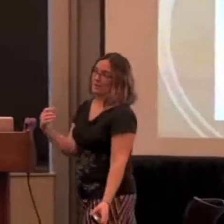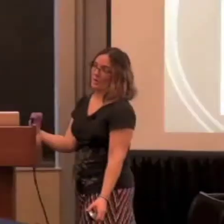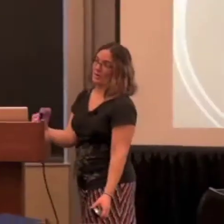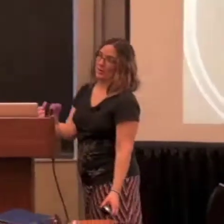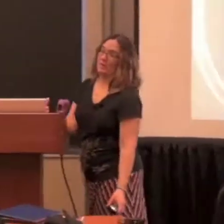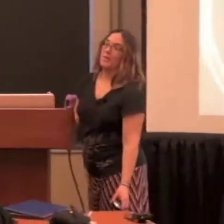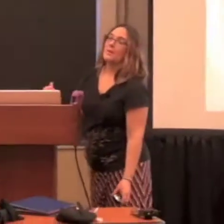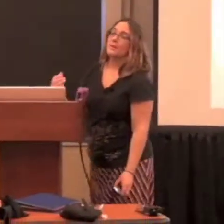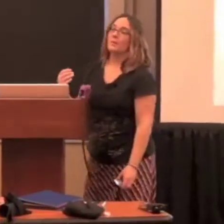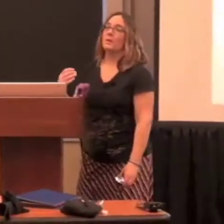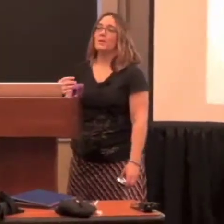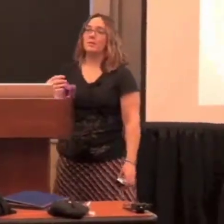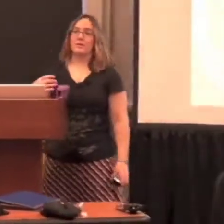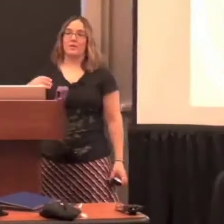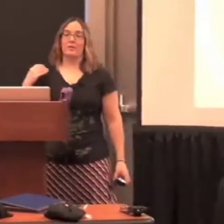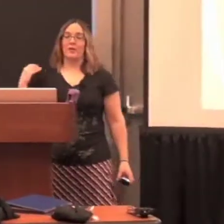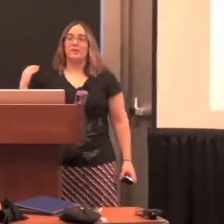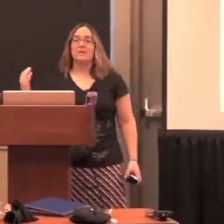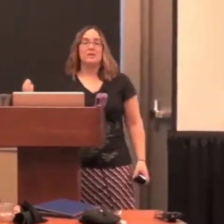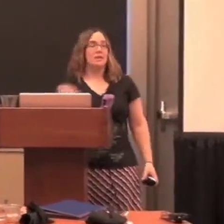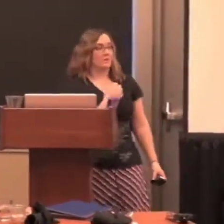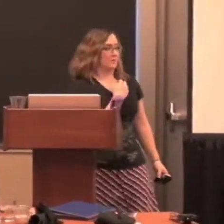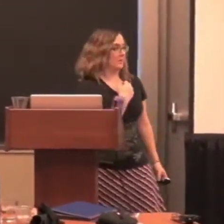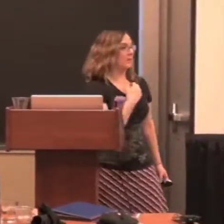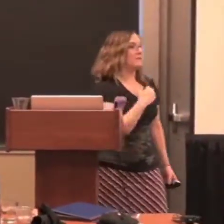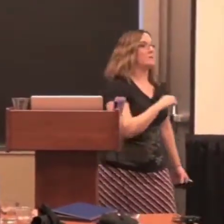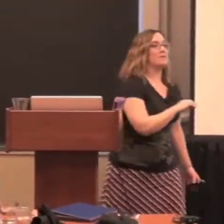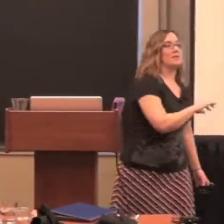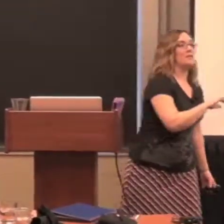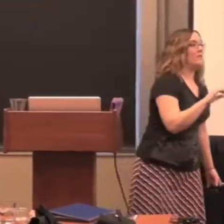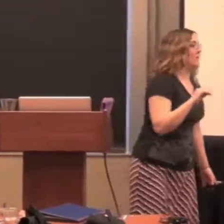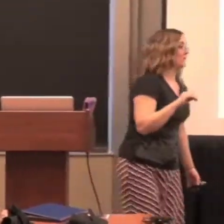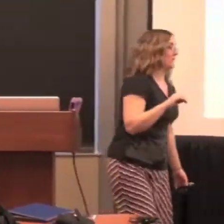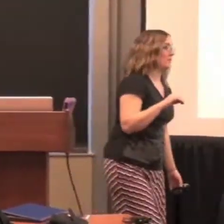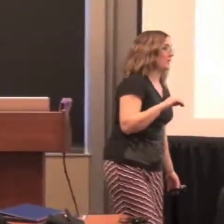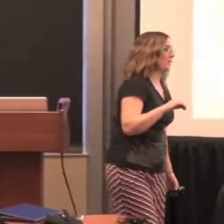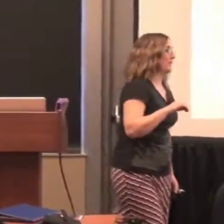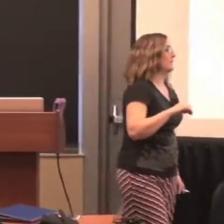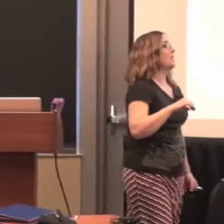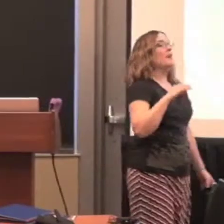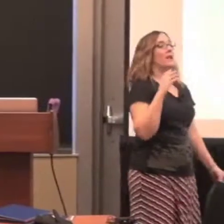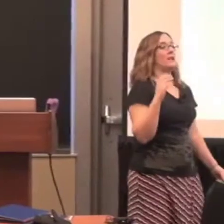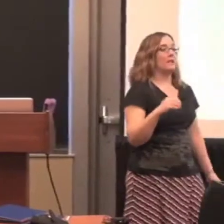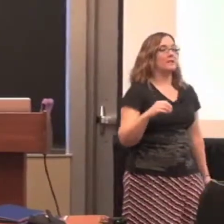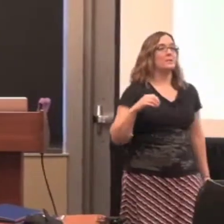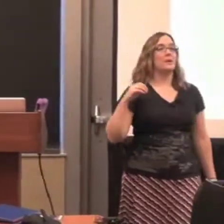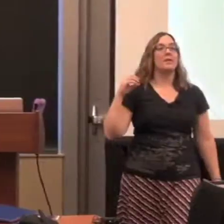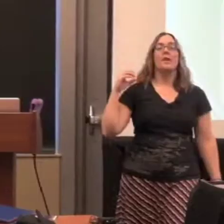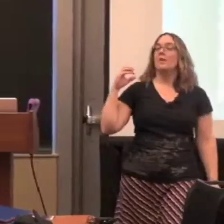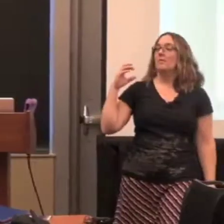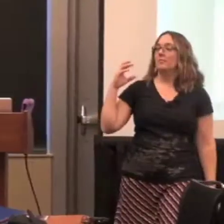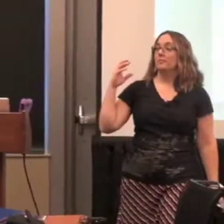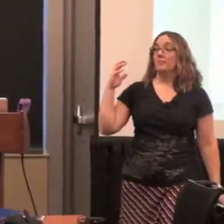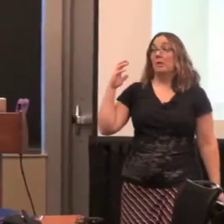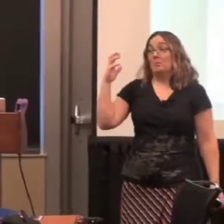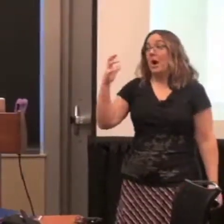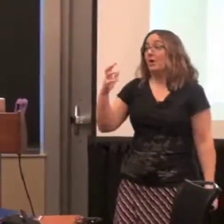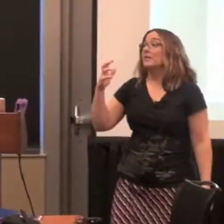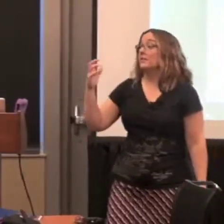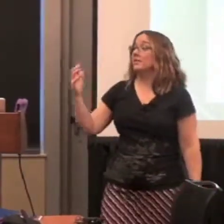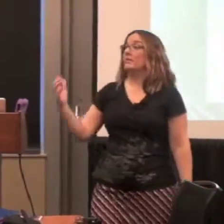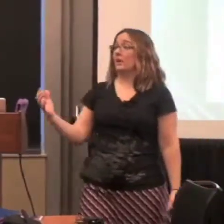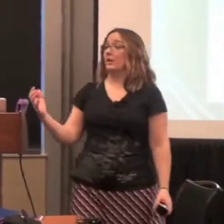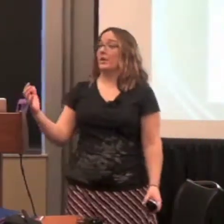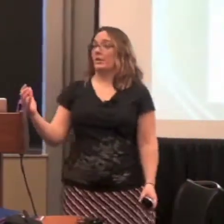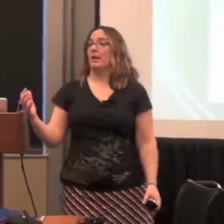systematic instruction. So we've used it for years with kids with significant disabilities and kids with